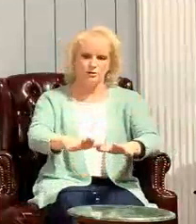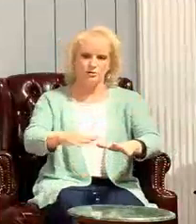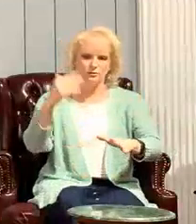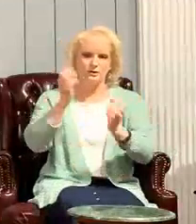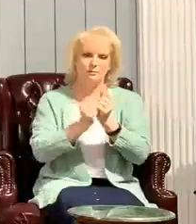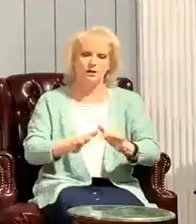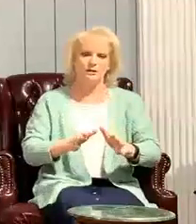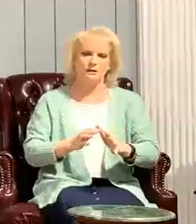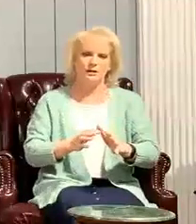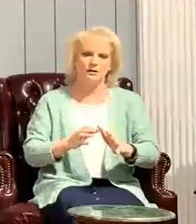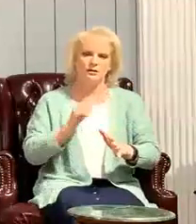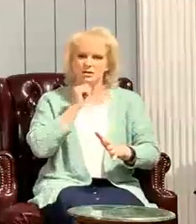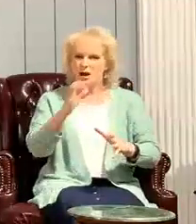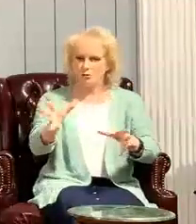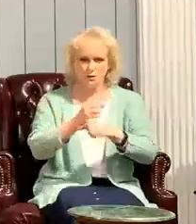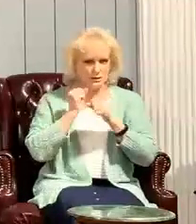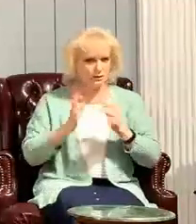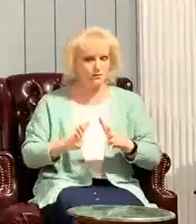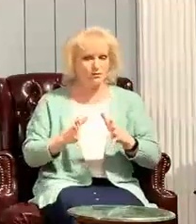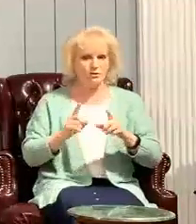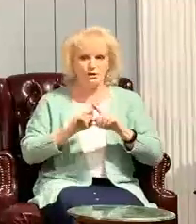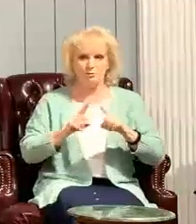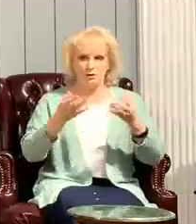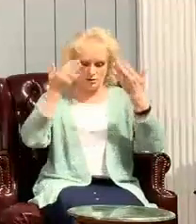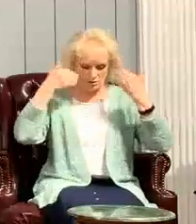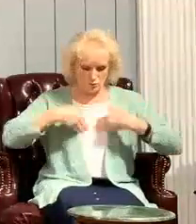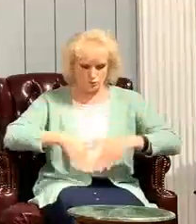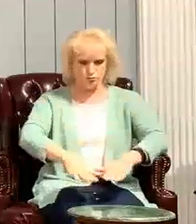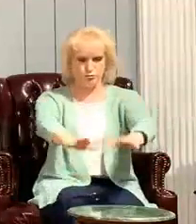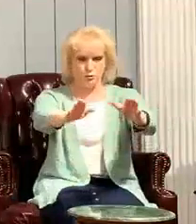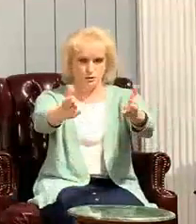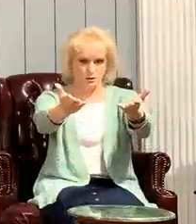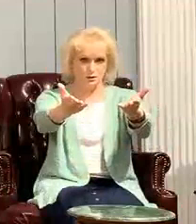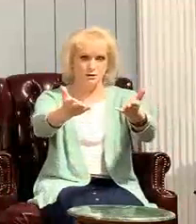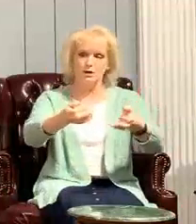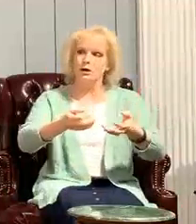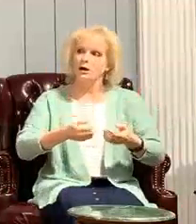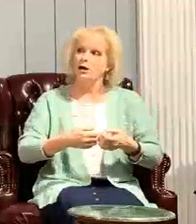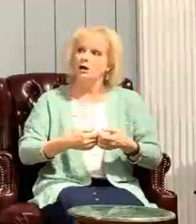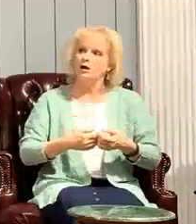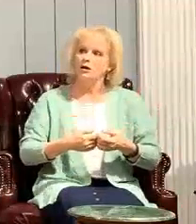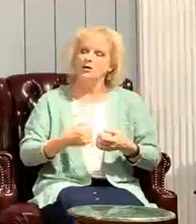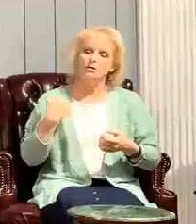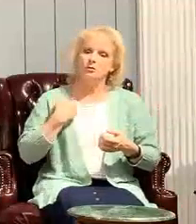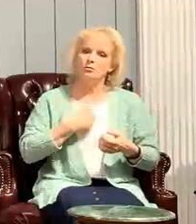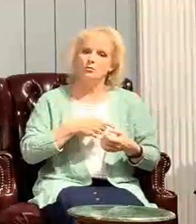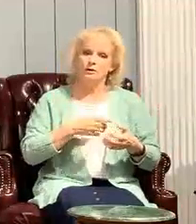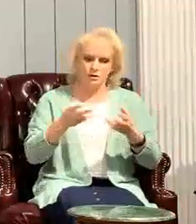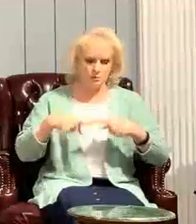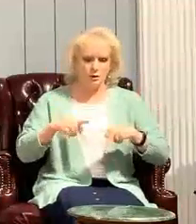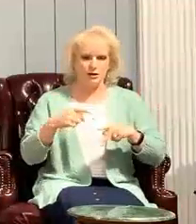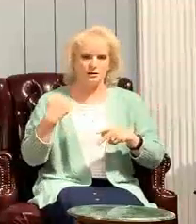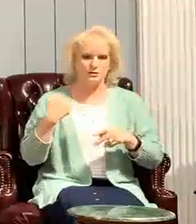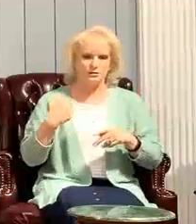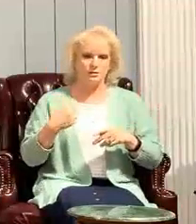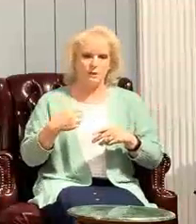blessed to give than to receive. We are to bring ourselves in our spiritual life to a place where we, so that we are in a place where we can